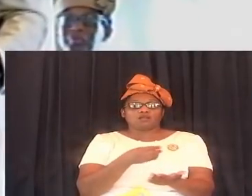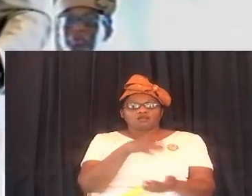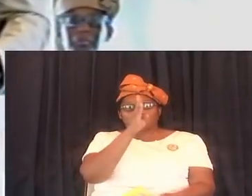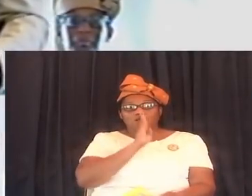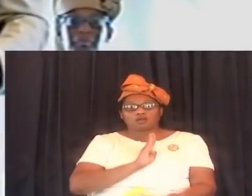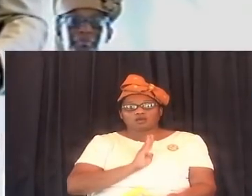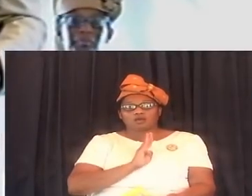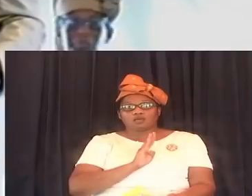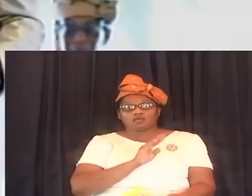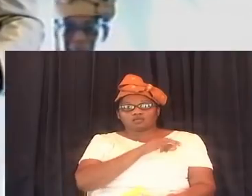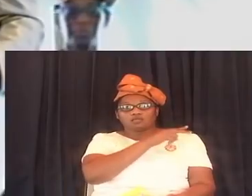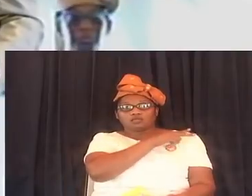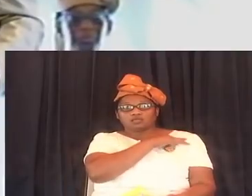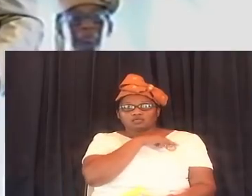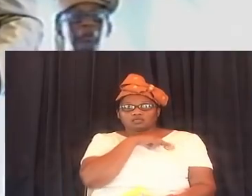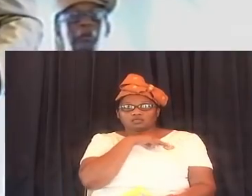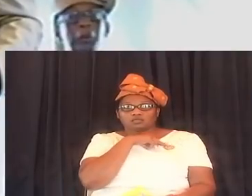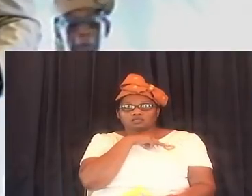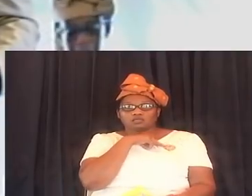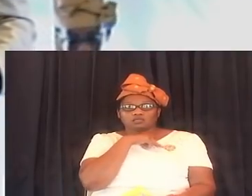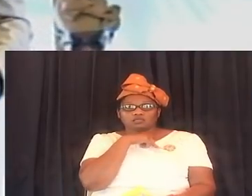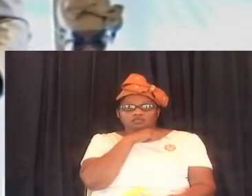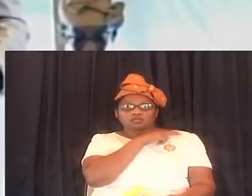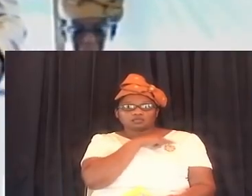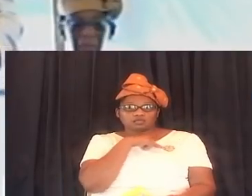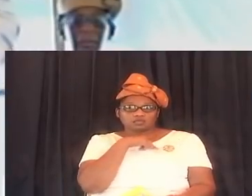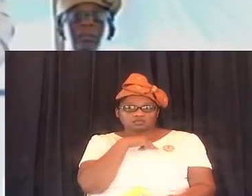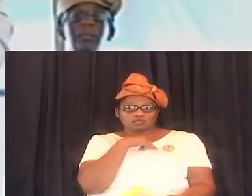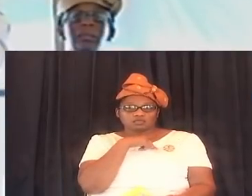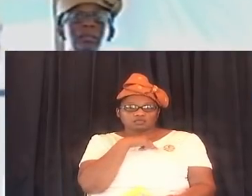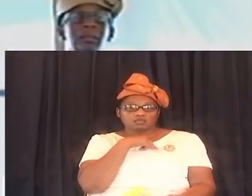our offering today. The Sister Nikisha,